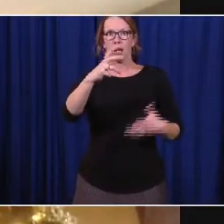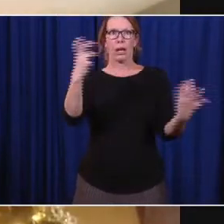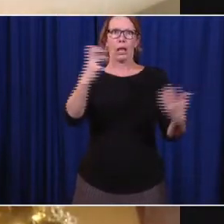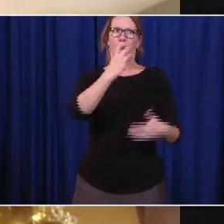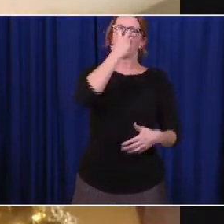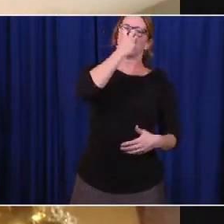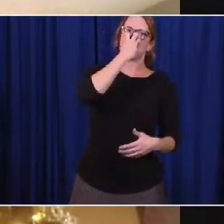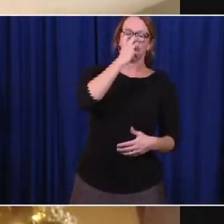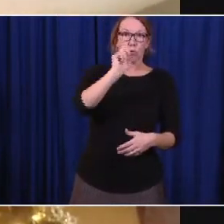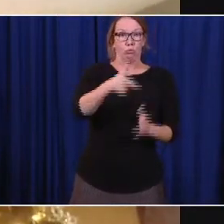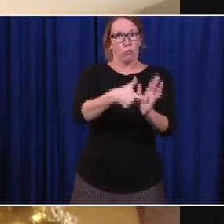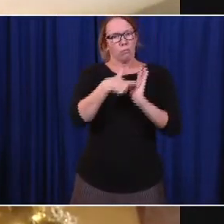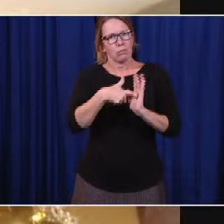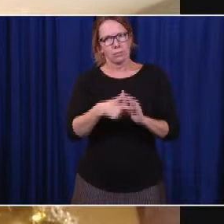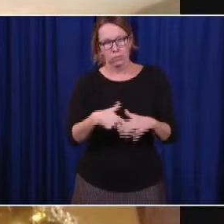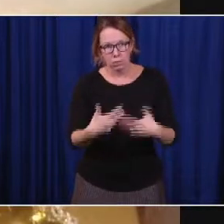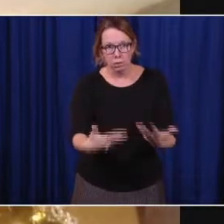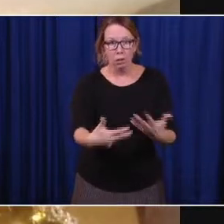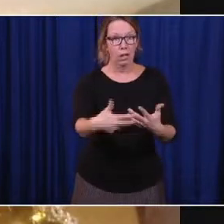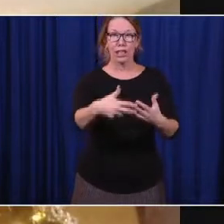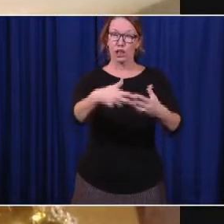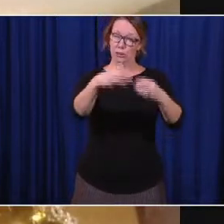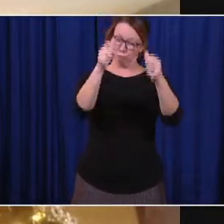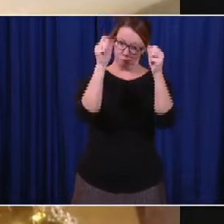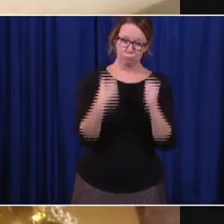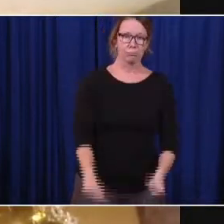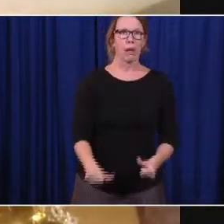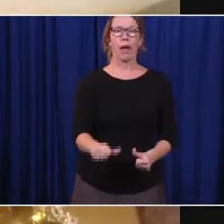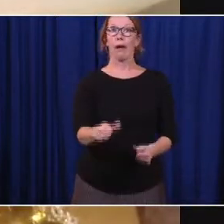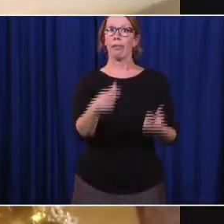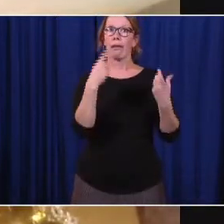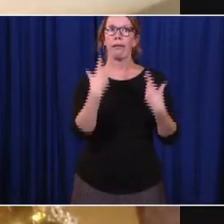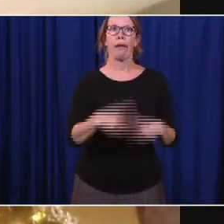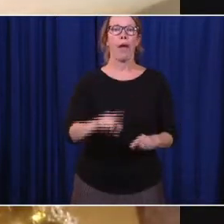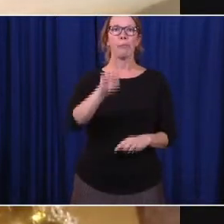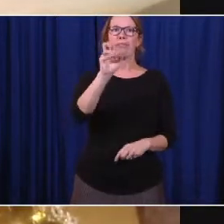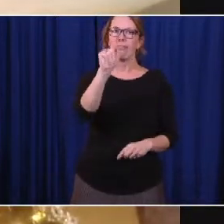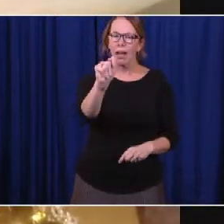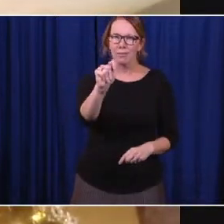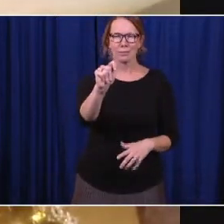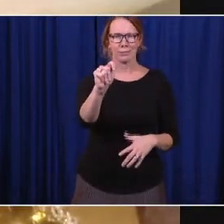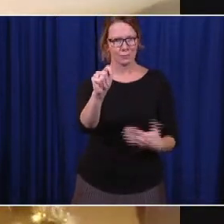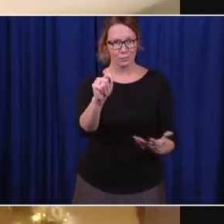and CPAP, and then ultimately on the ventilator. And